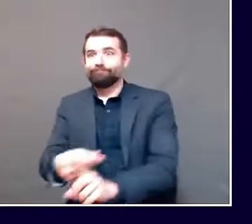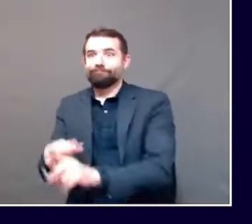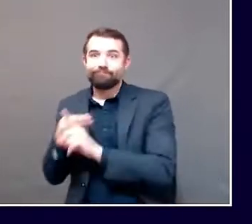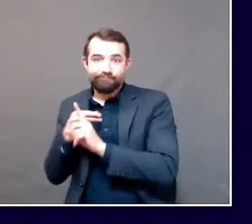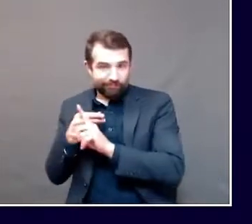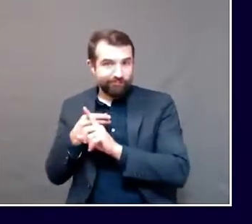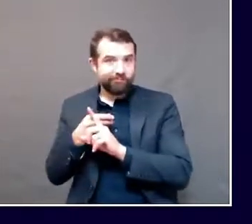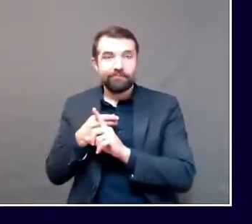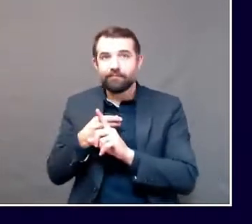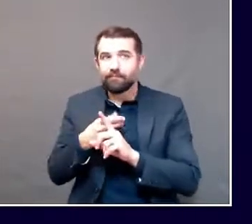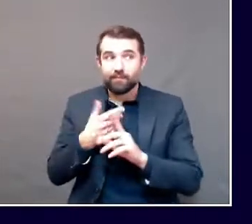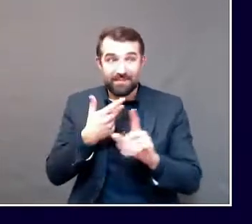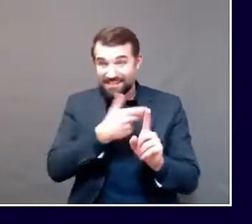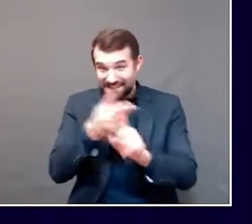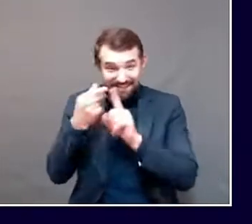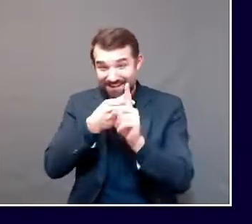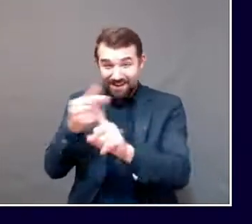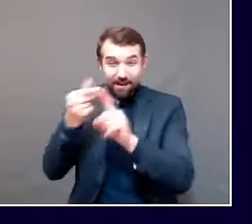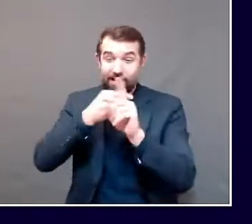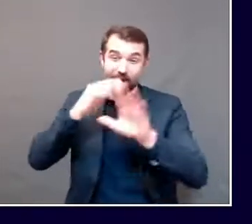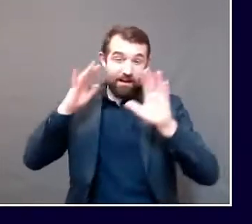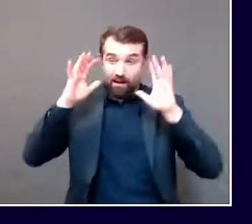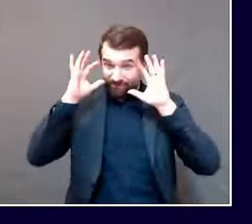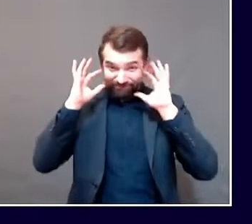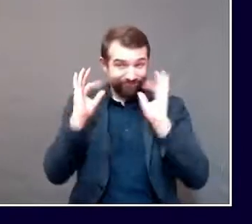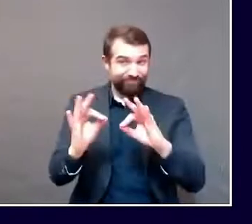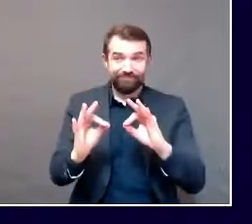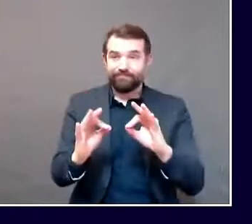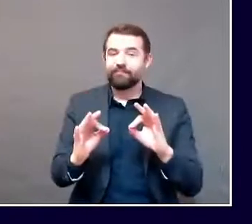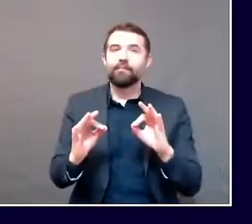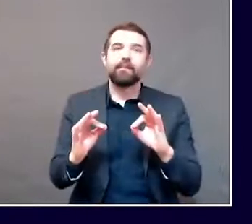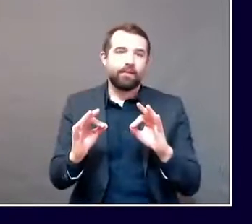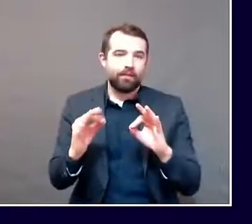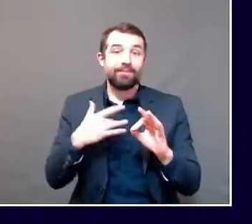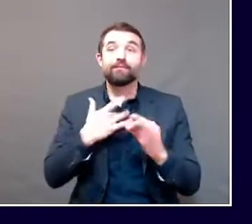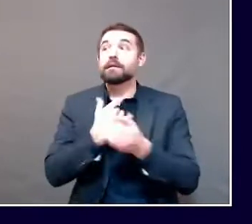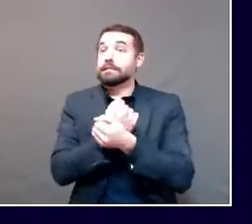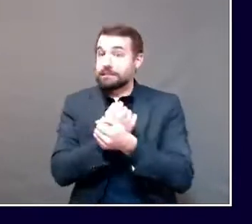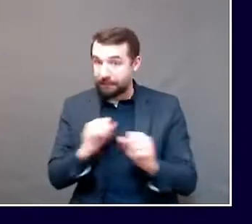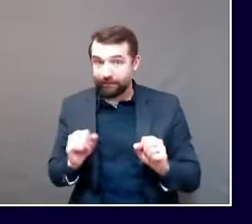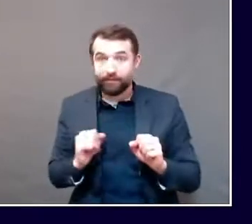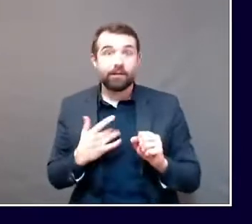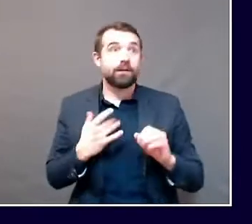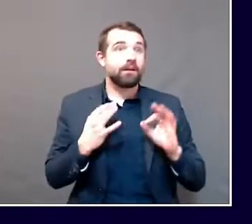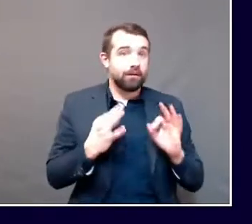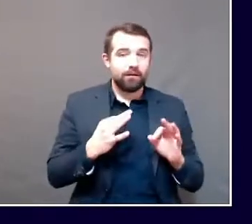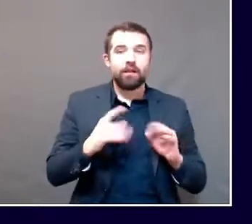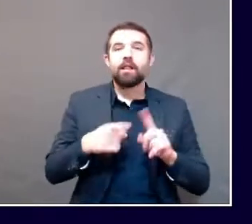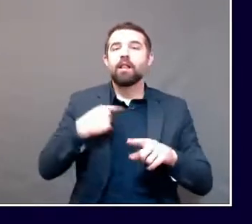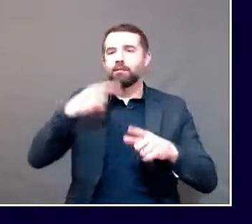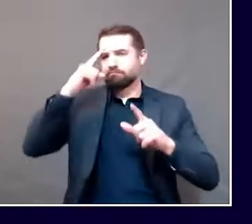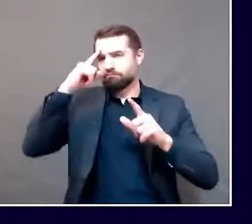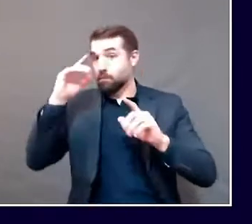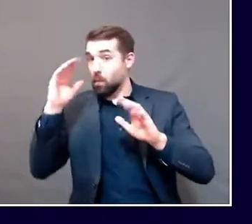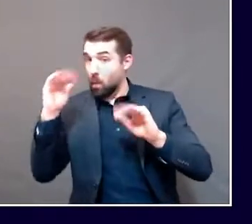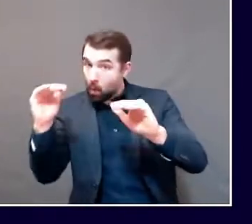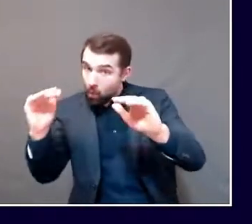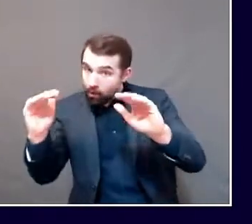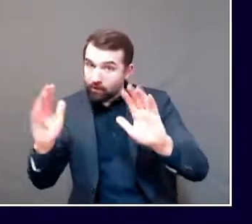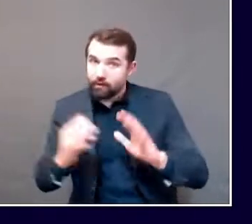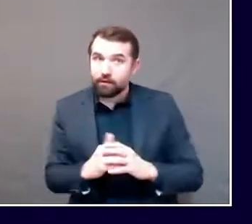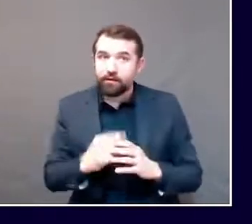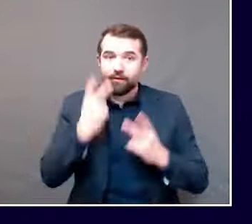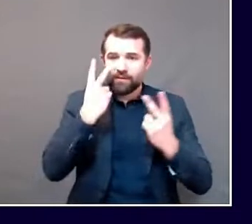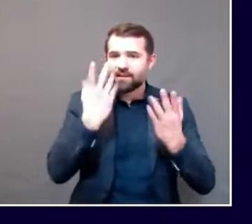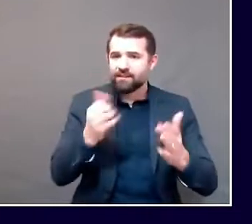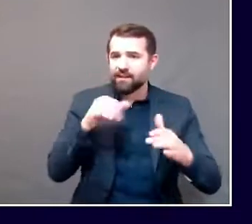the requisite amount of vaccination to make that safe, then we hope to be able to take those steps. We're not there yet. It's a scientific